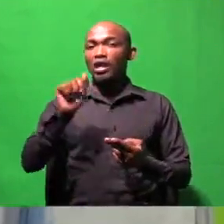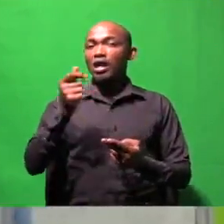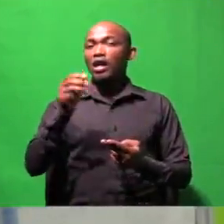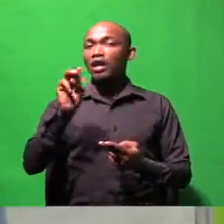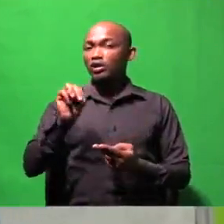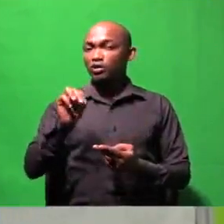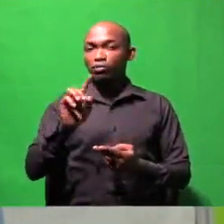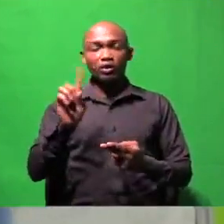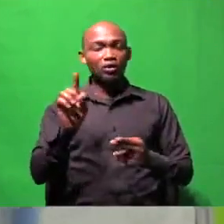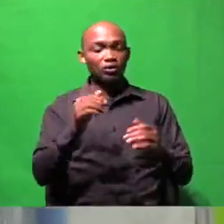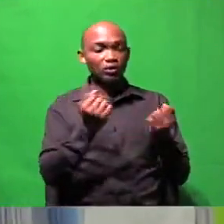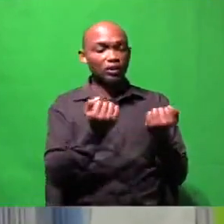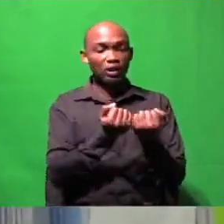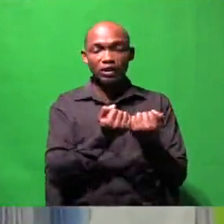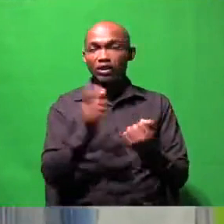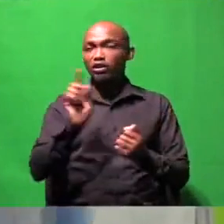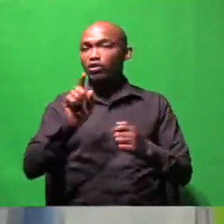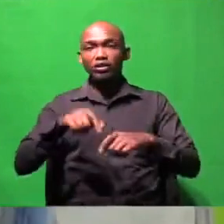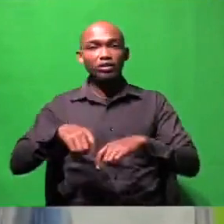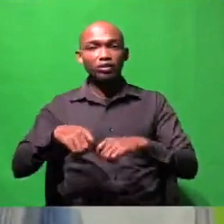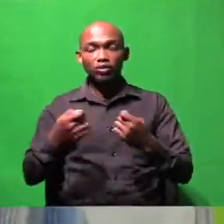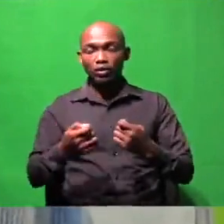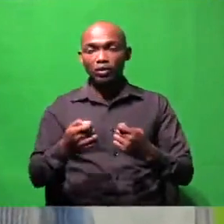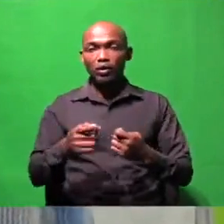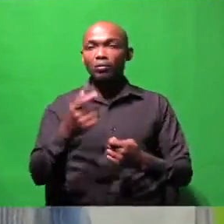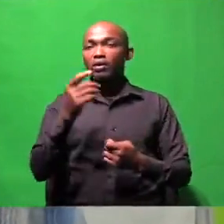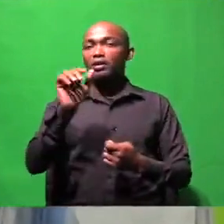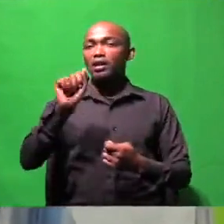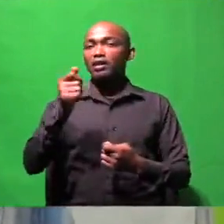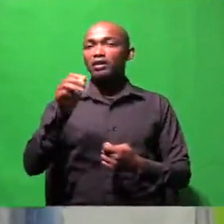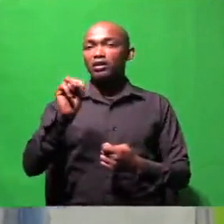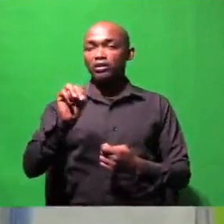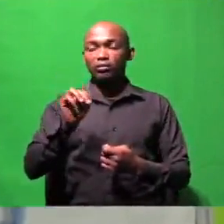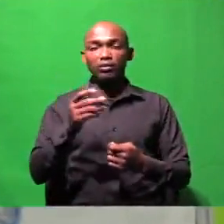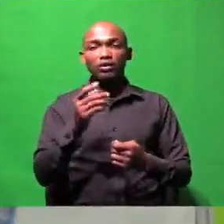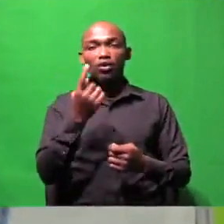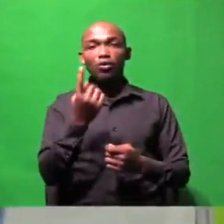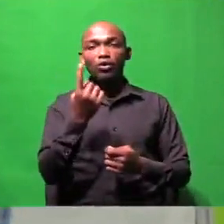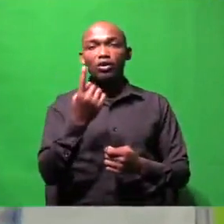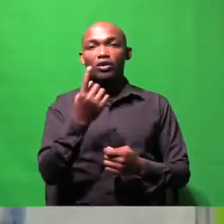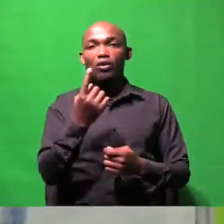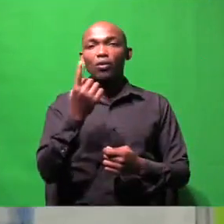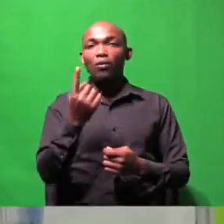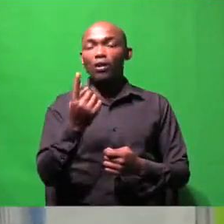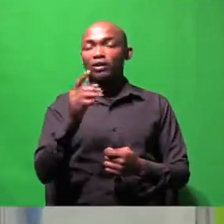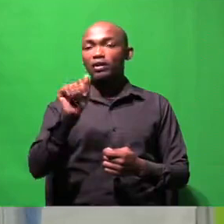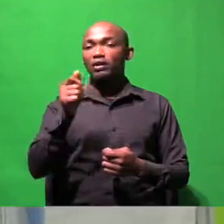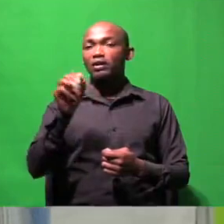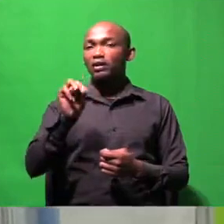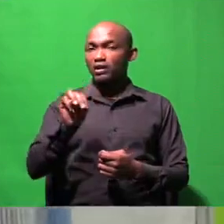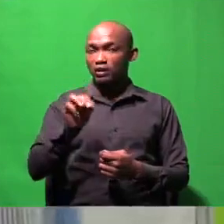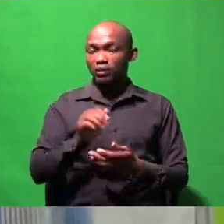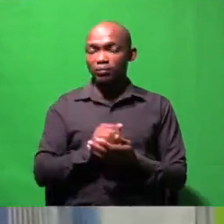one says an element consists of only one type of atom. This one, fourth atom of